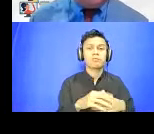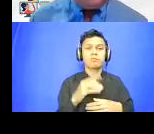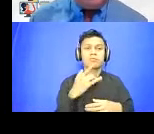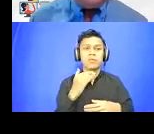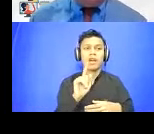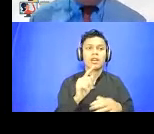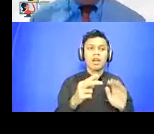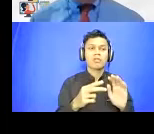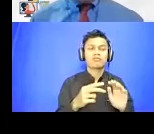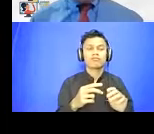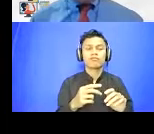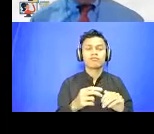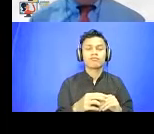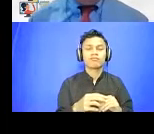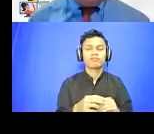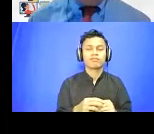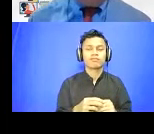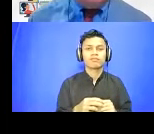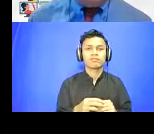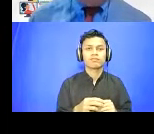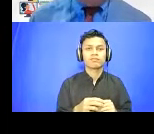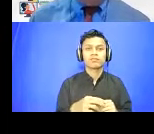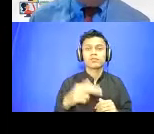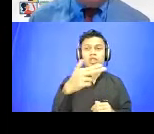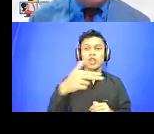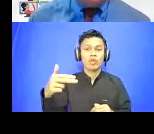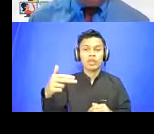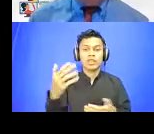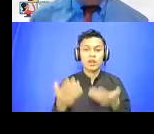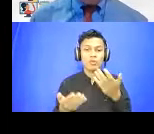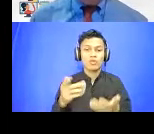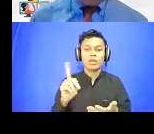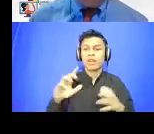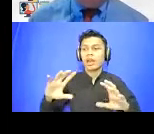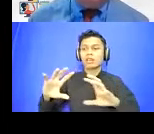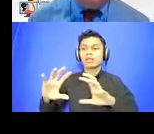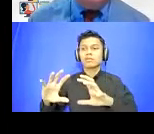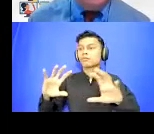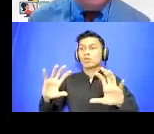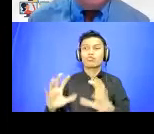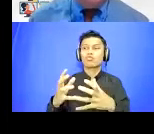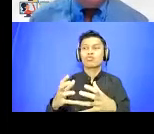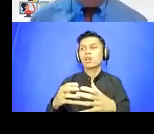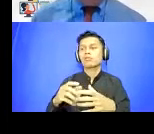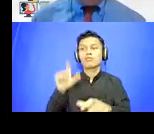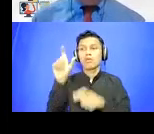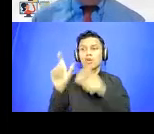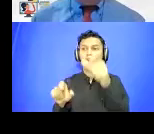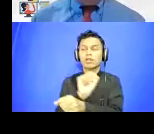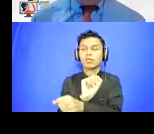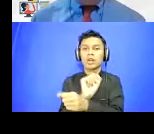large organization that has developed what we call practice standards related to the use of technology.